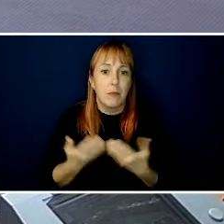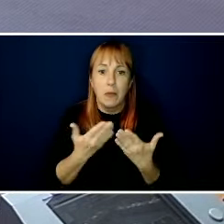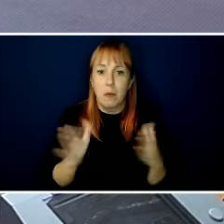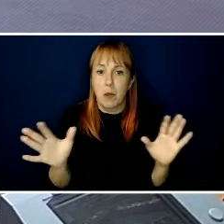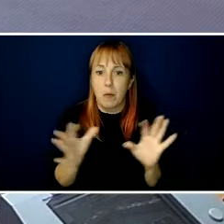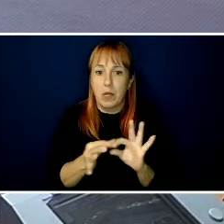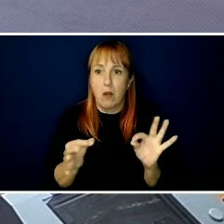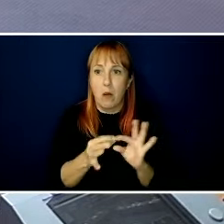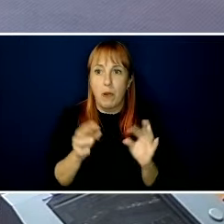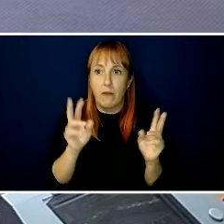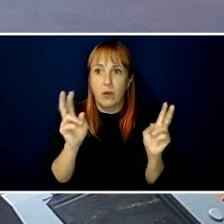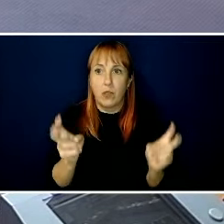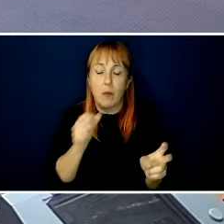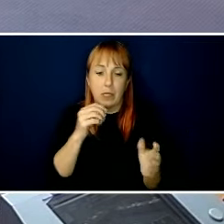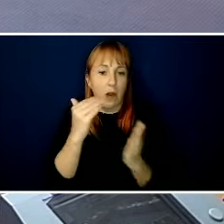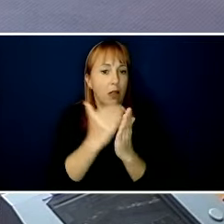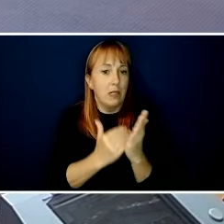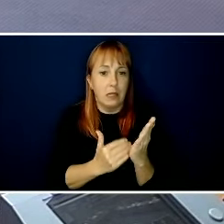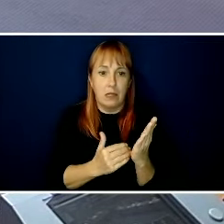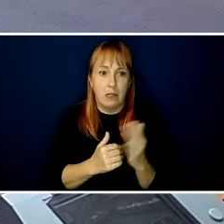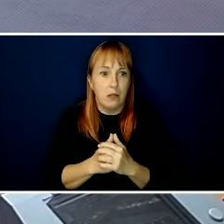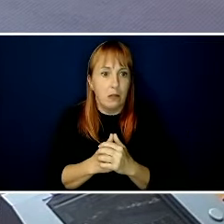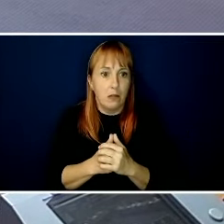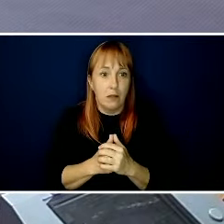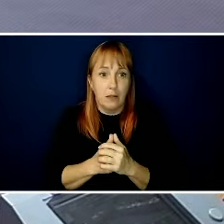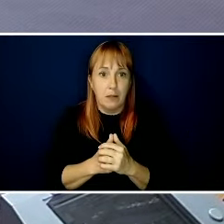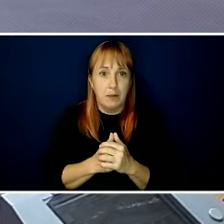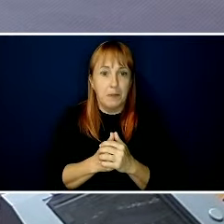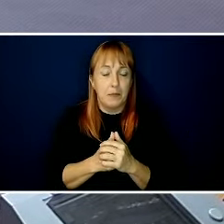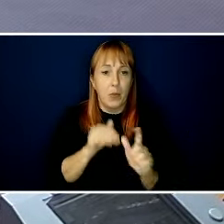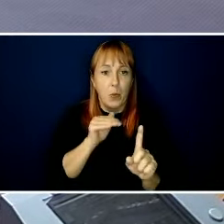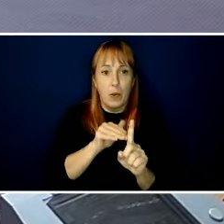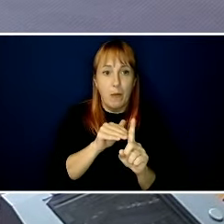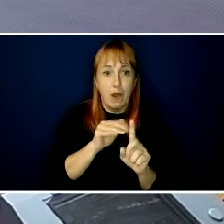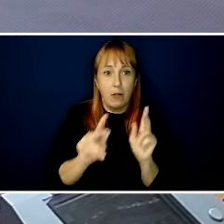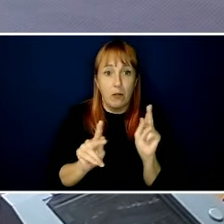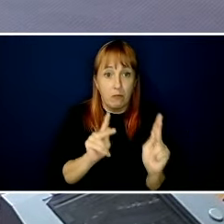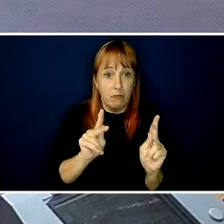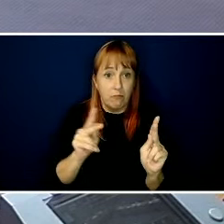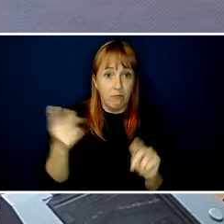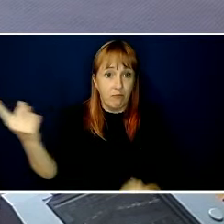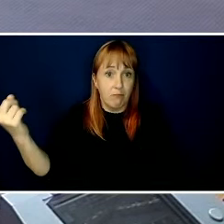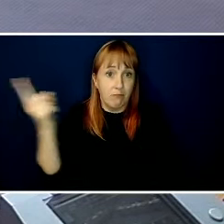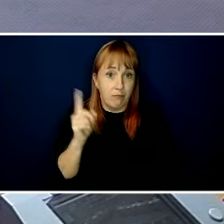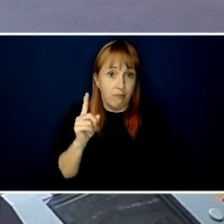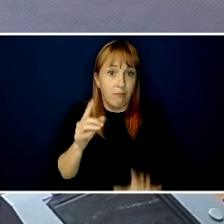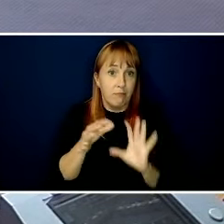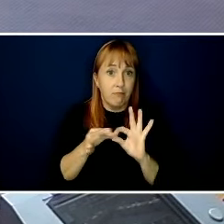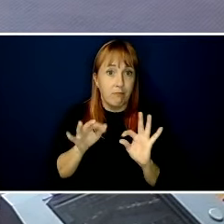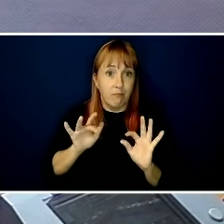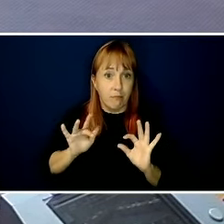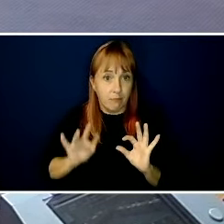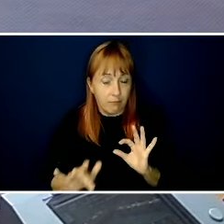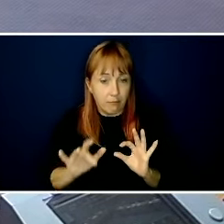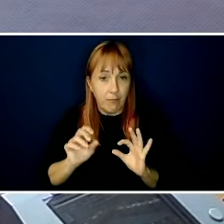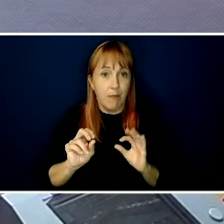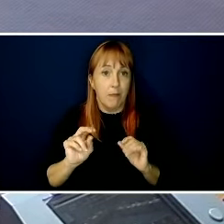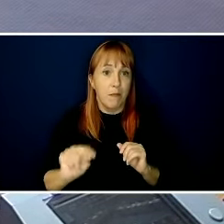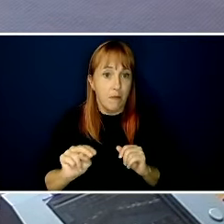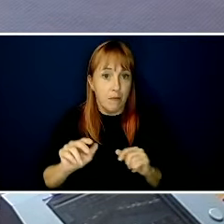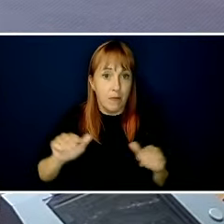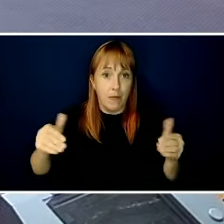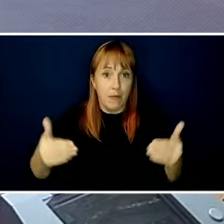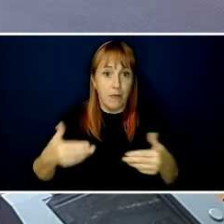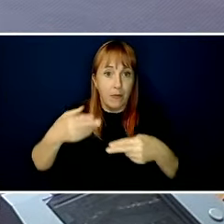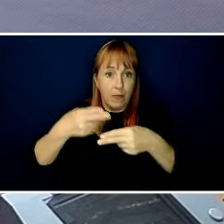for topics not listed on our agenda. As a reminder, folks, step up to the podium, hit the button to turn the microphone on, introduce yourself and either your